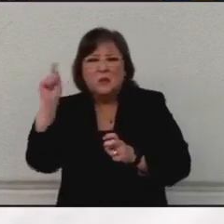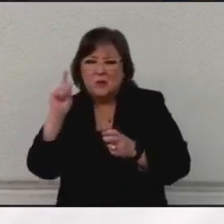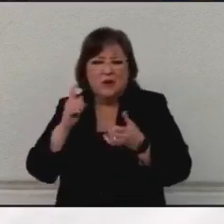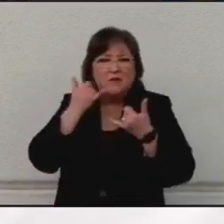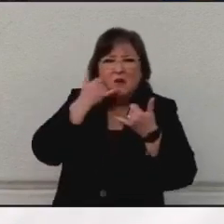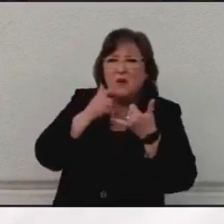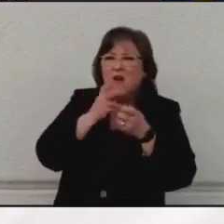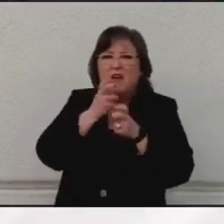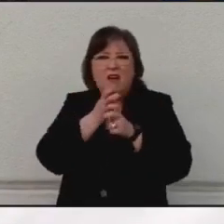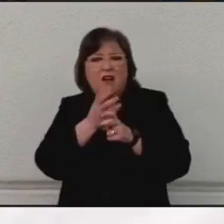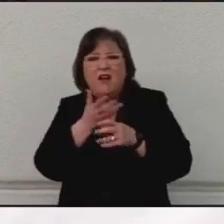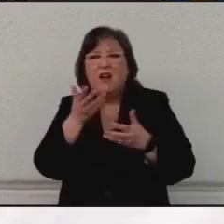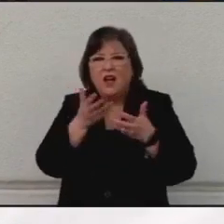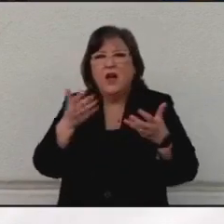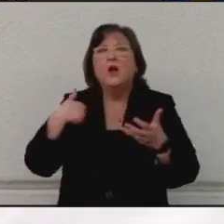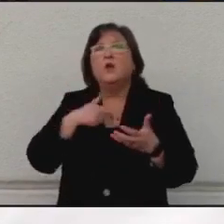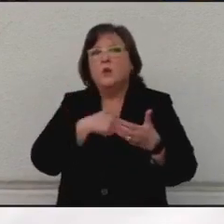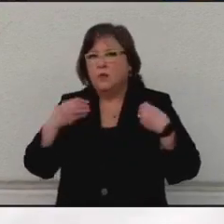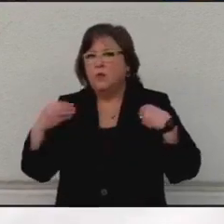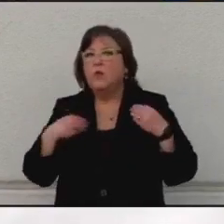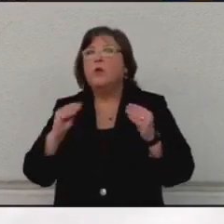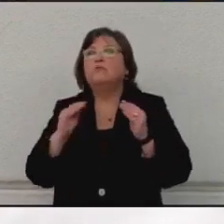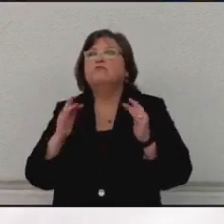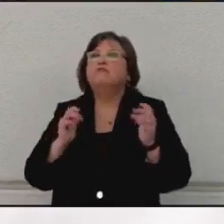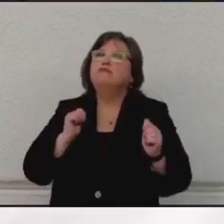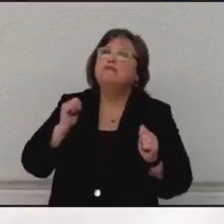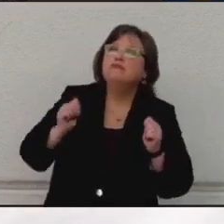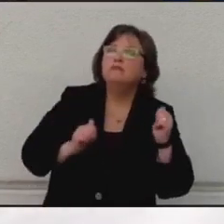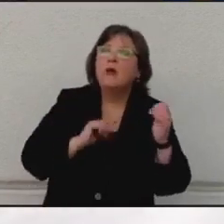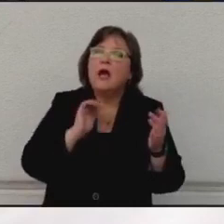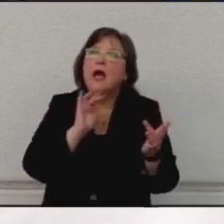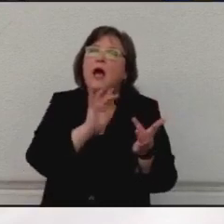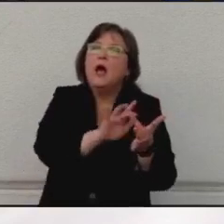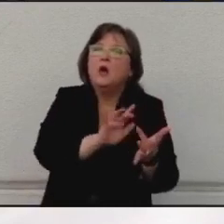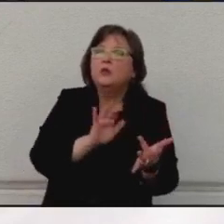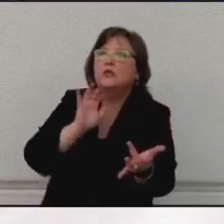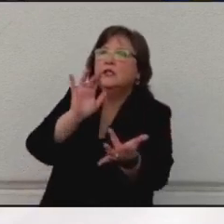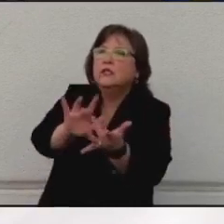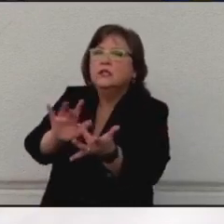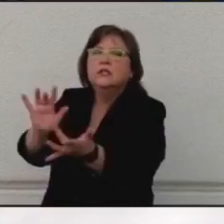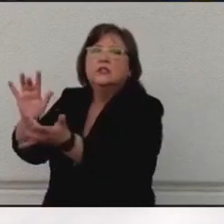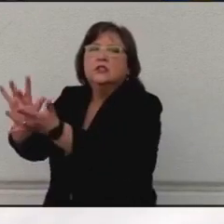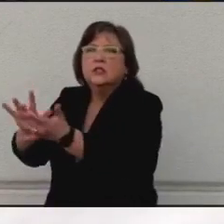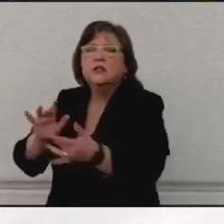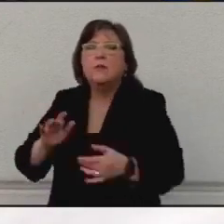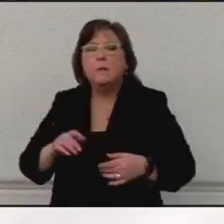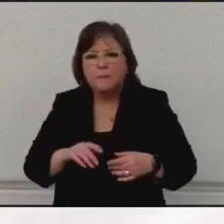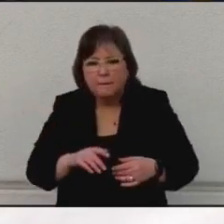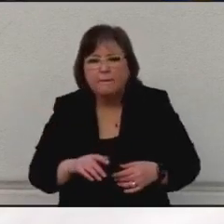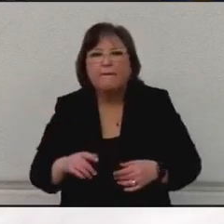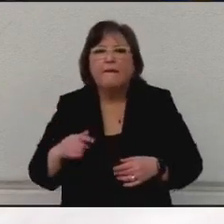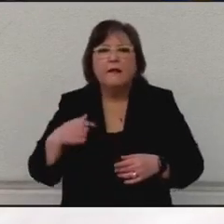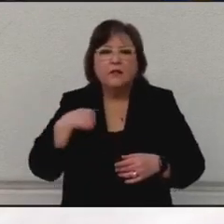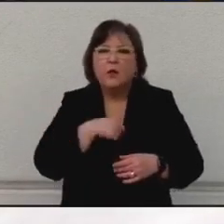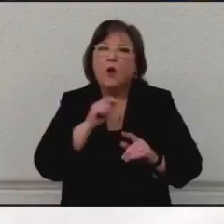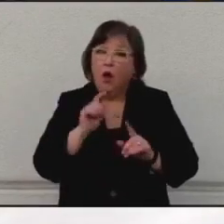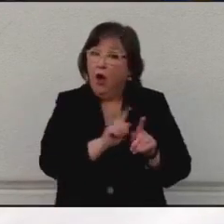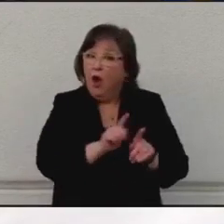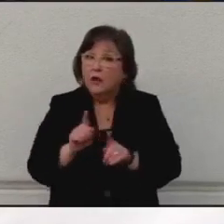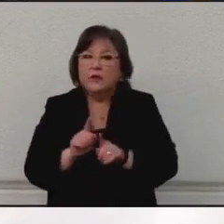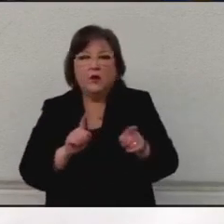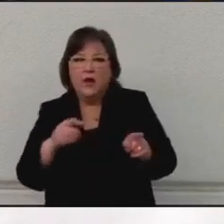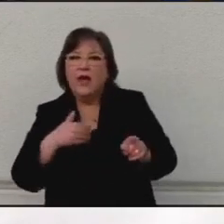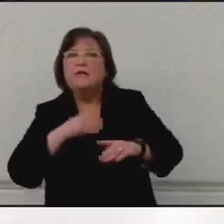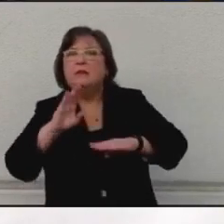efforts are focused in neighborhoods most impacted by COVID-19. Those activities include outreach to businesses with